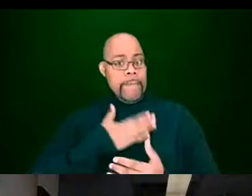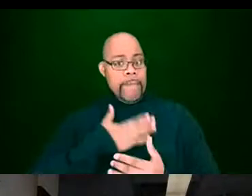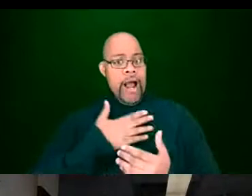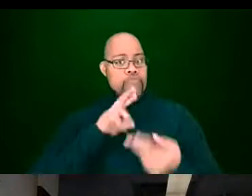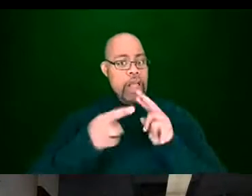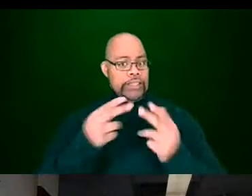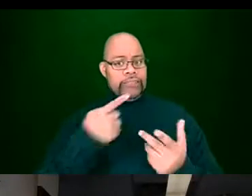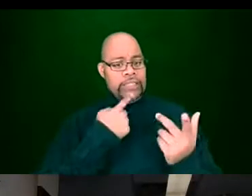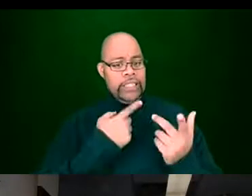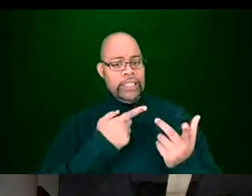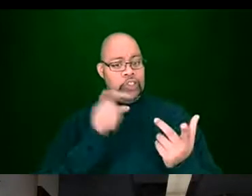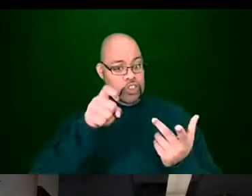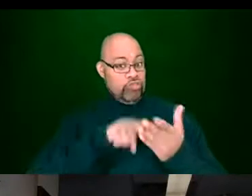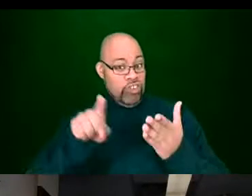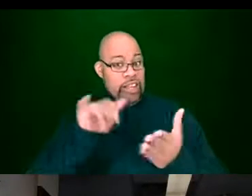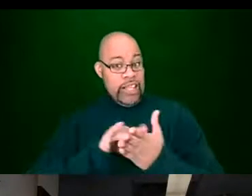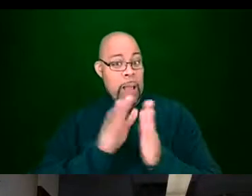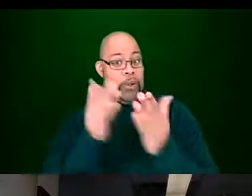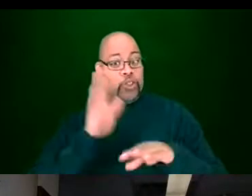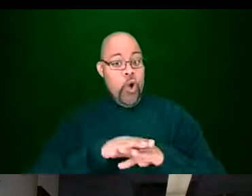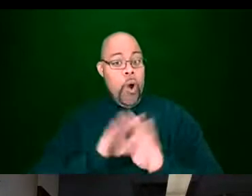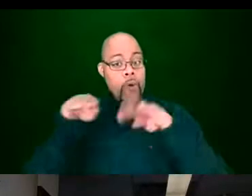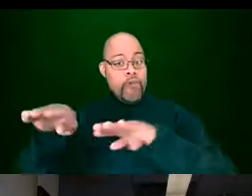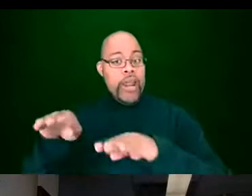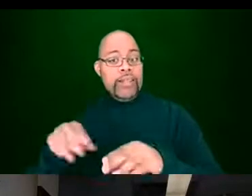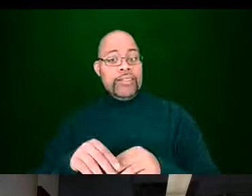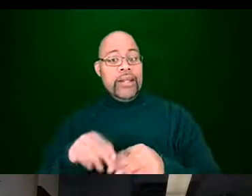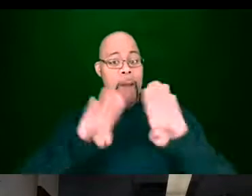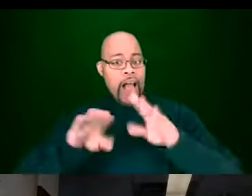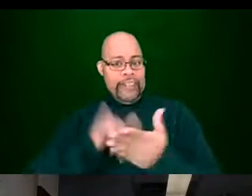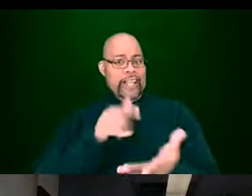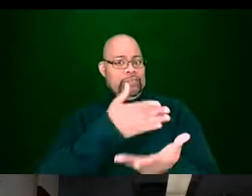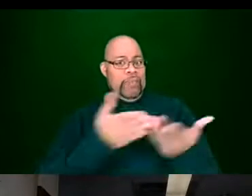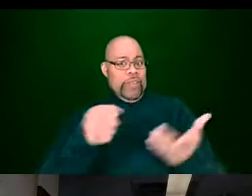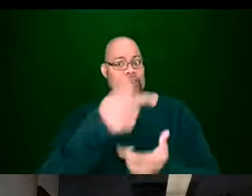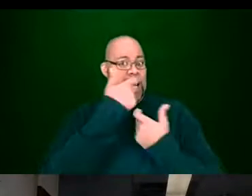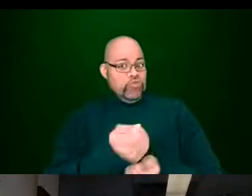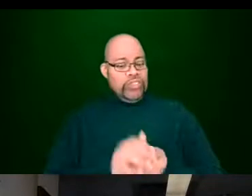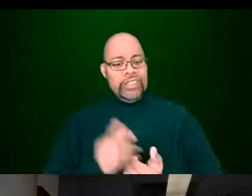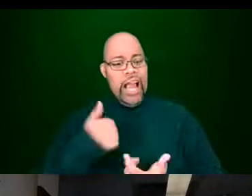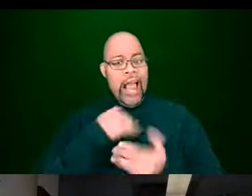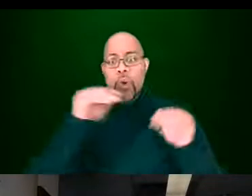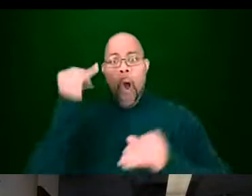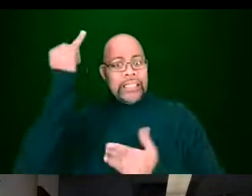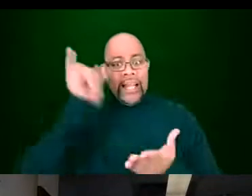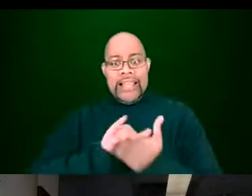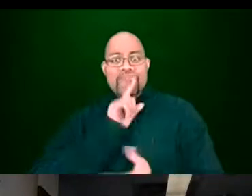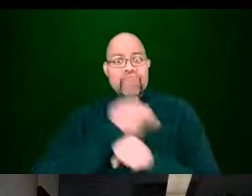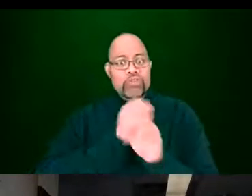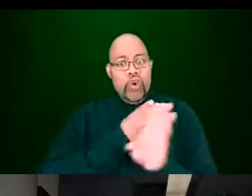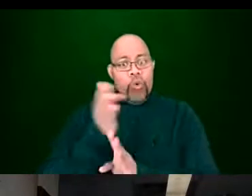know, you should check out like books on marine biology. That seems to be kind of what you're interested in. And I had no idea that that was a real